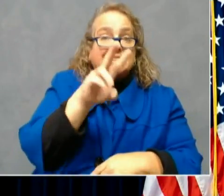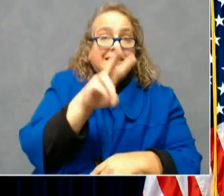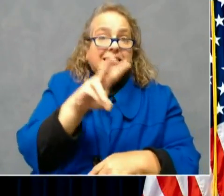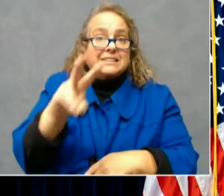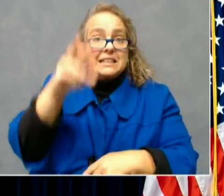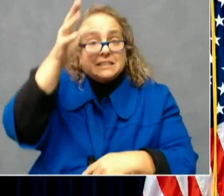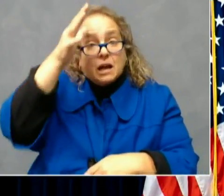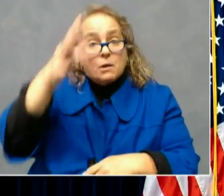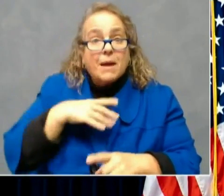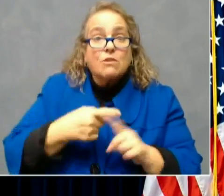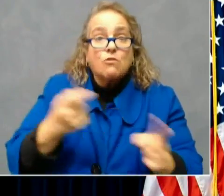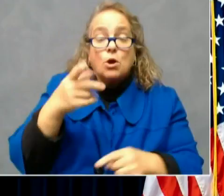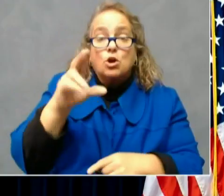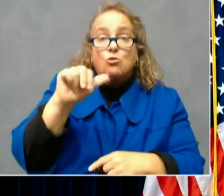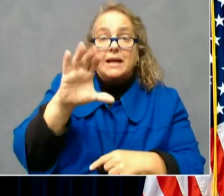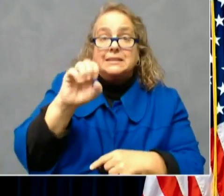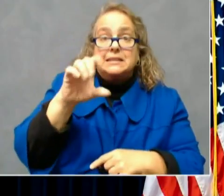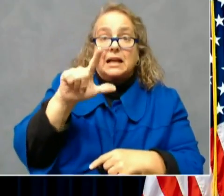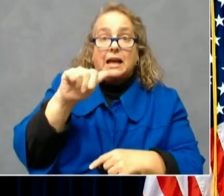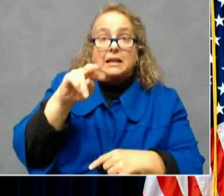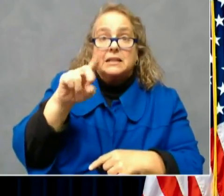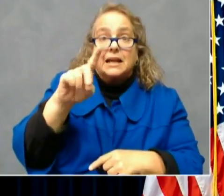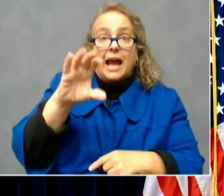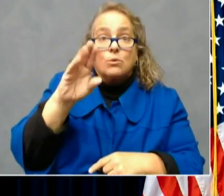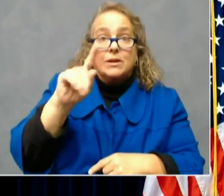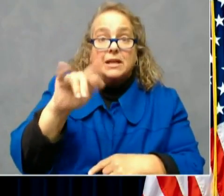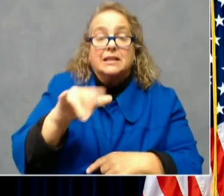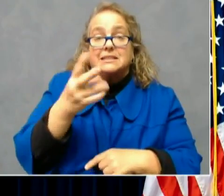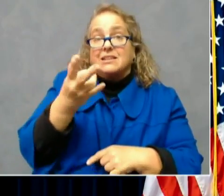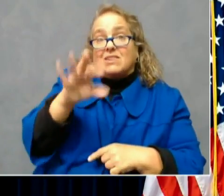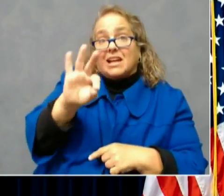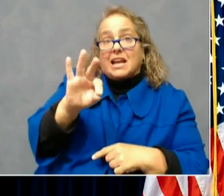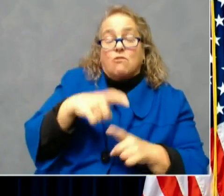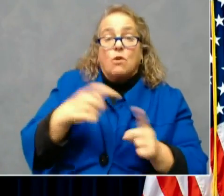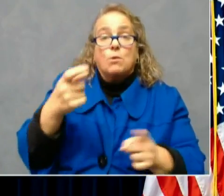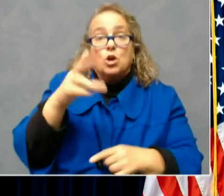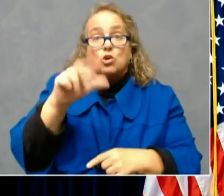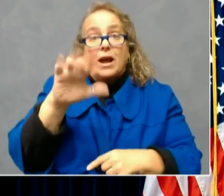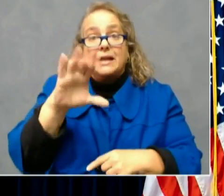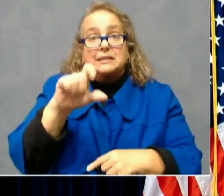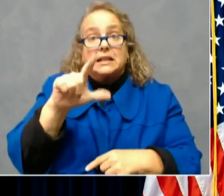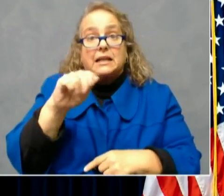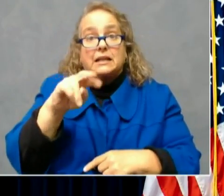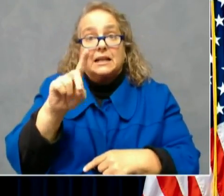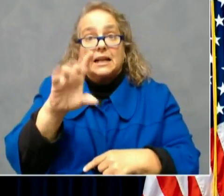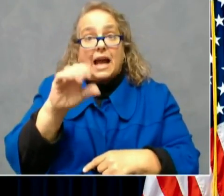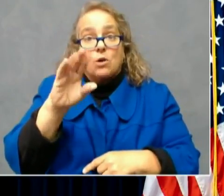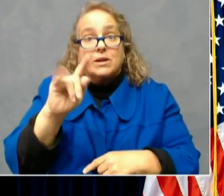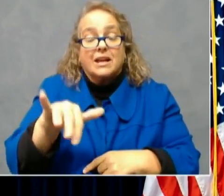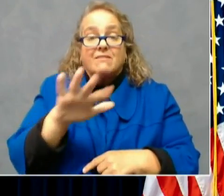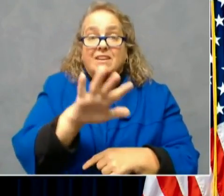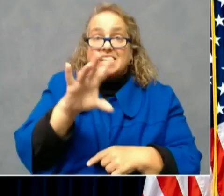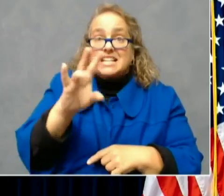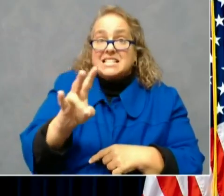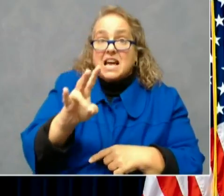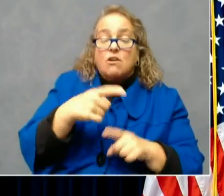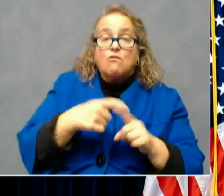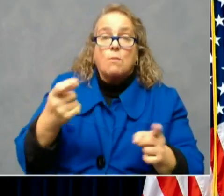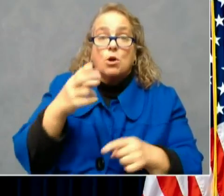Grayson County. 79-year-old woman from Grayson County. 57-year-old man from Grayson County.